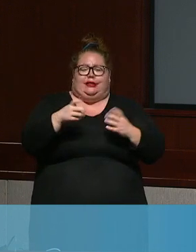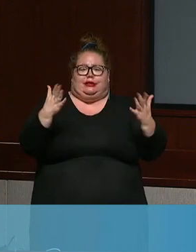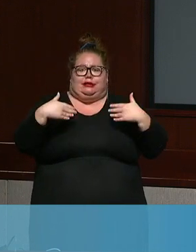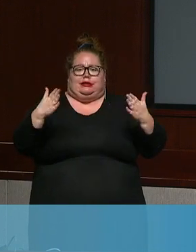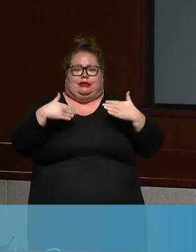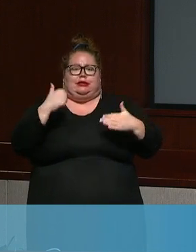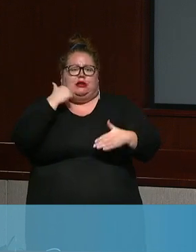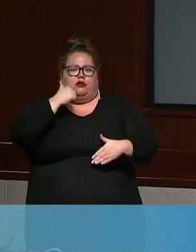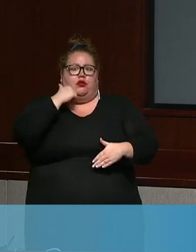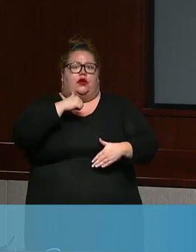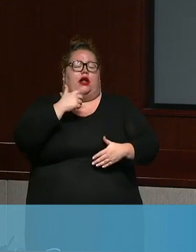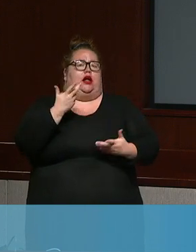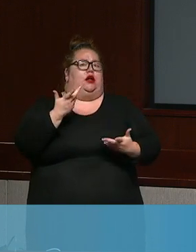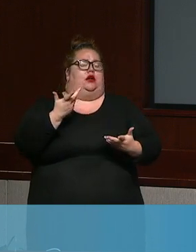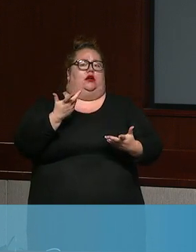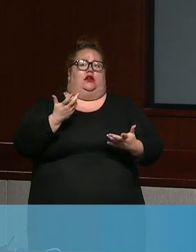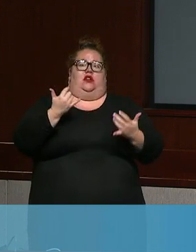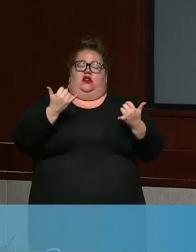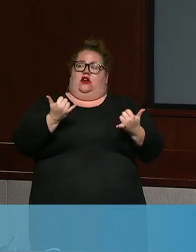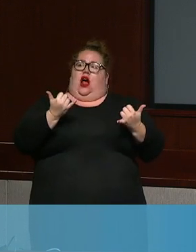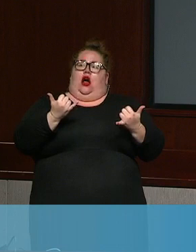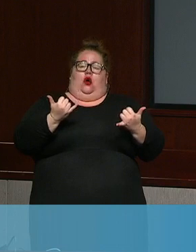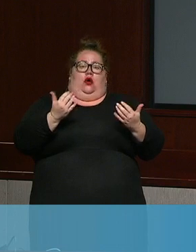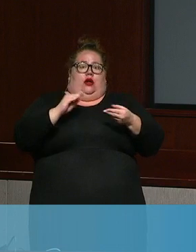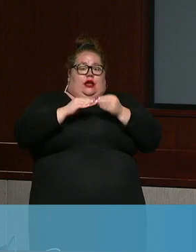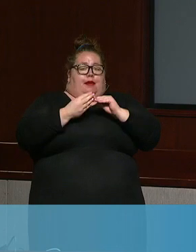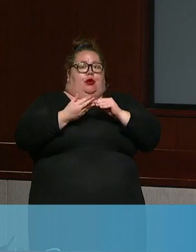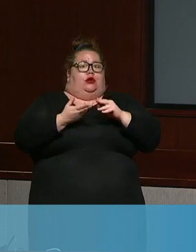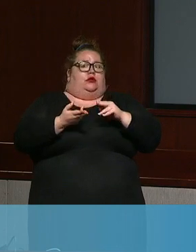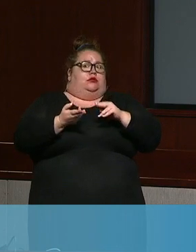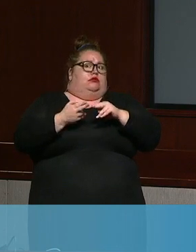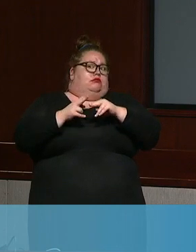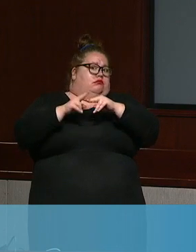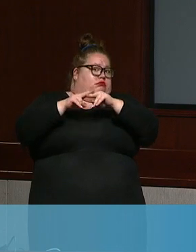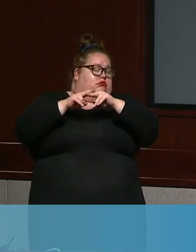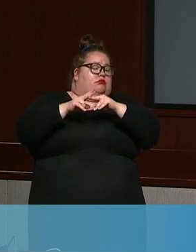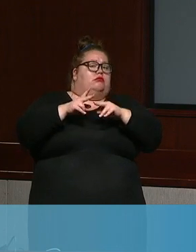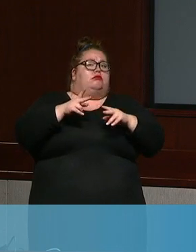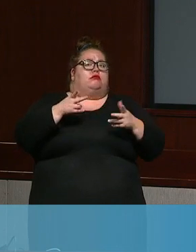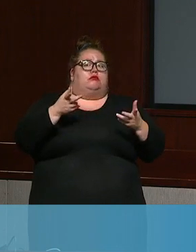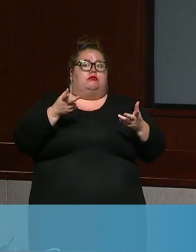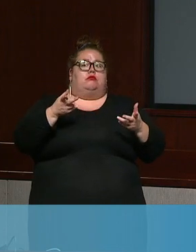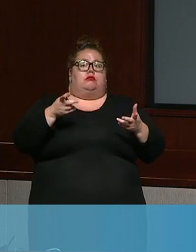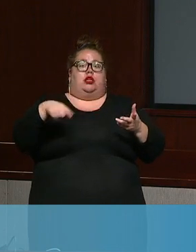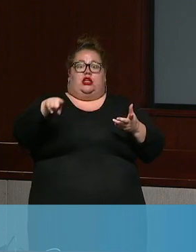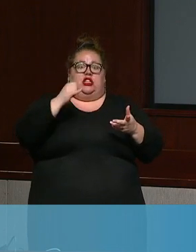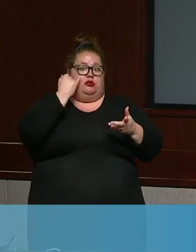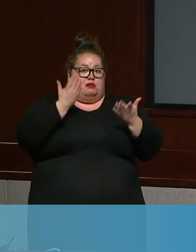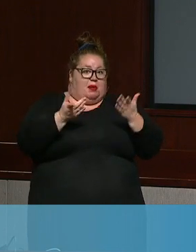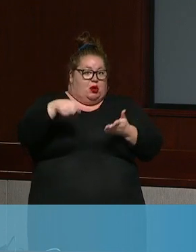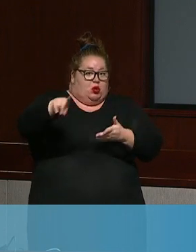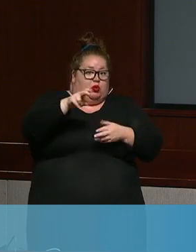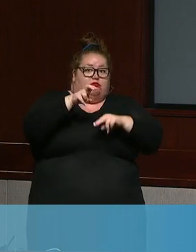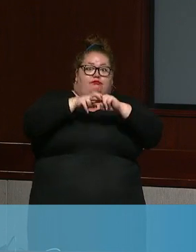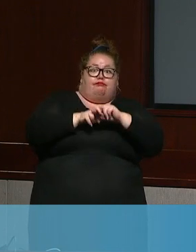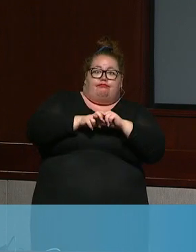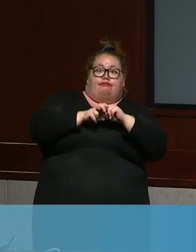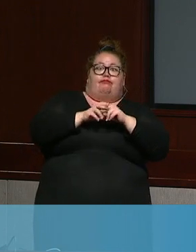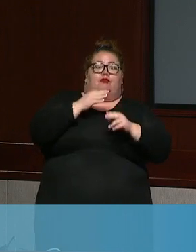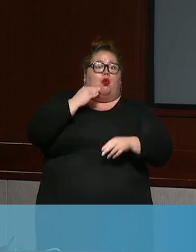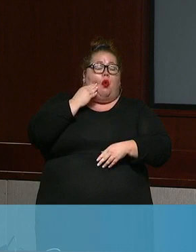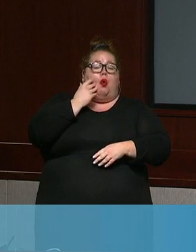The numbers are picking up. You guys are doing a good job. If you're sitting at home and you're wondering what you can do to help people, and you've been